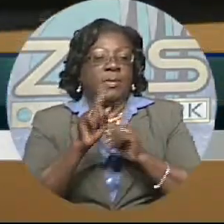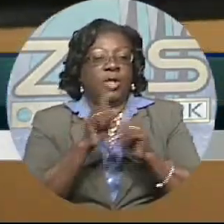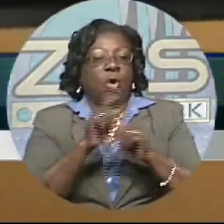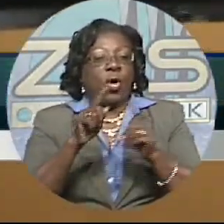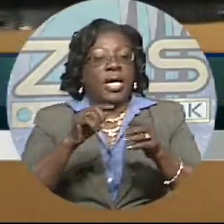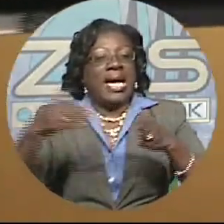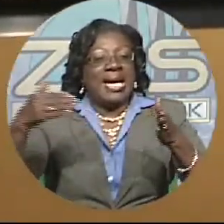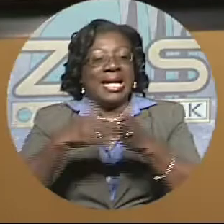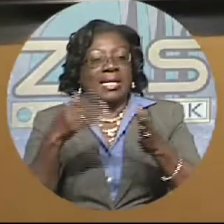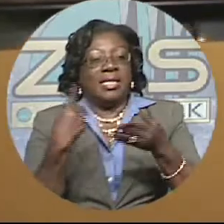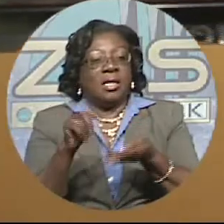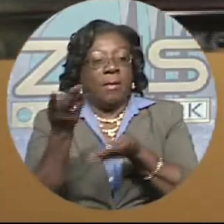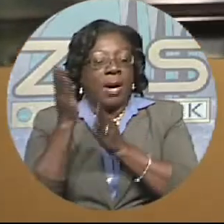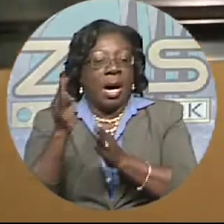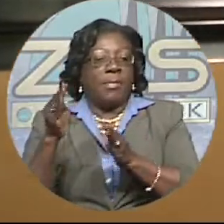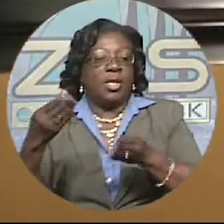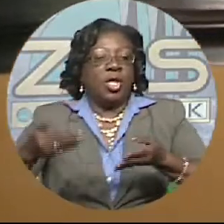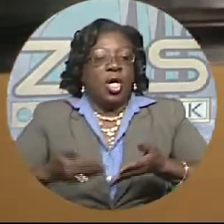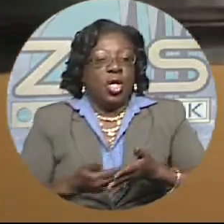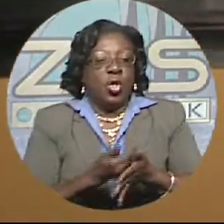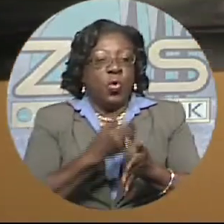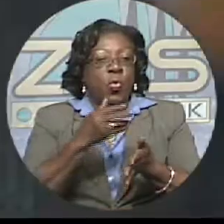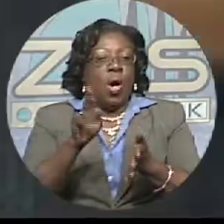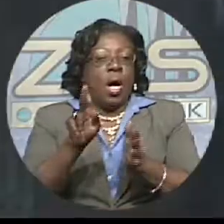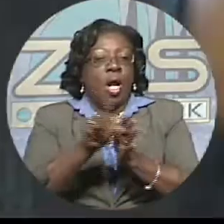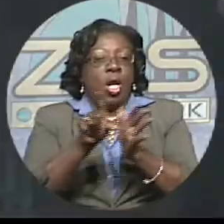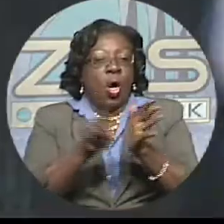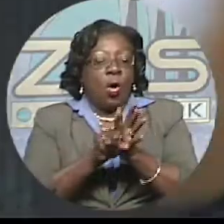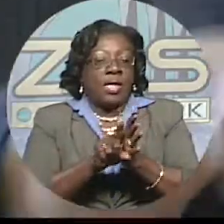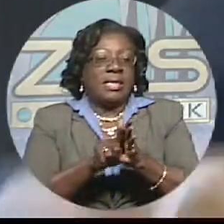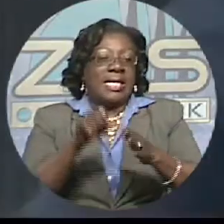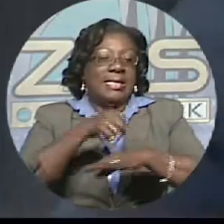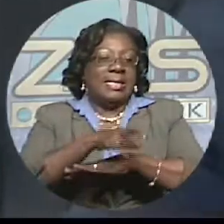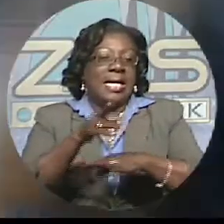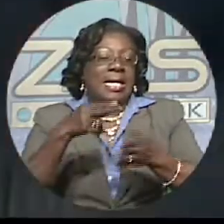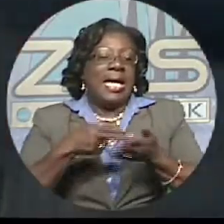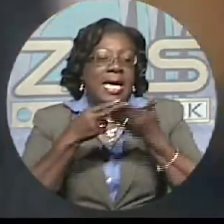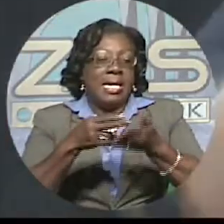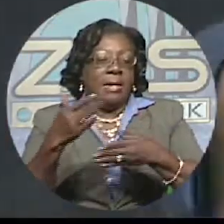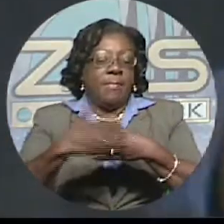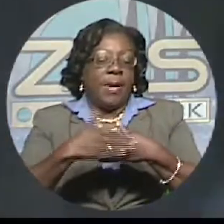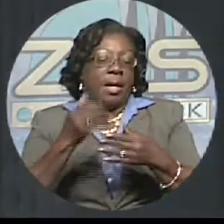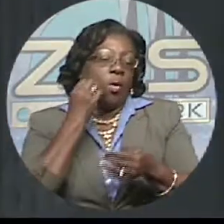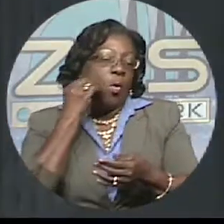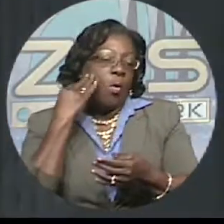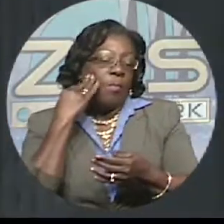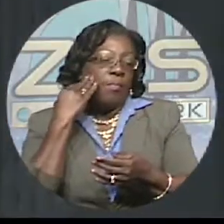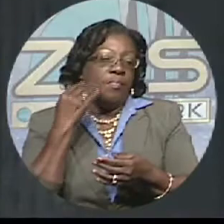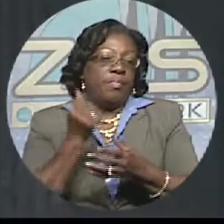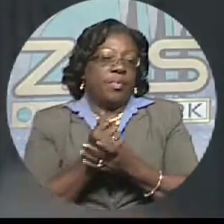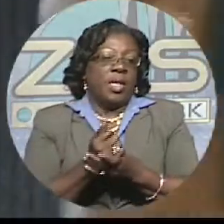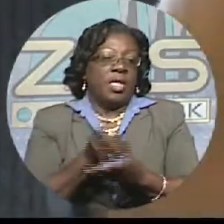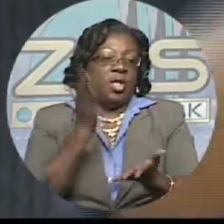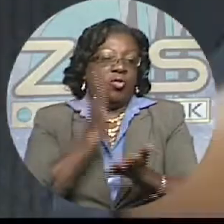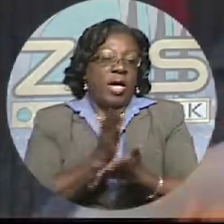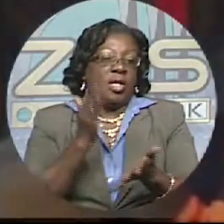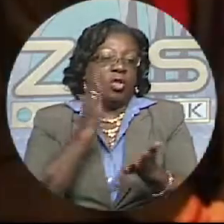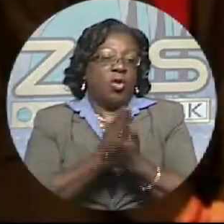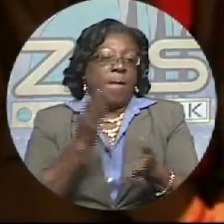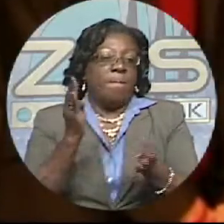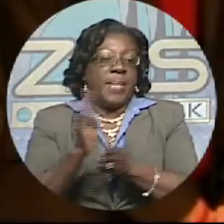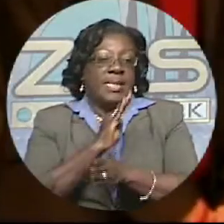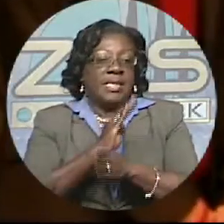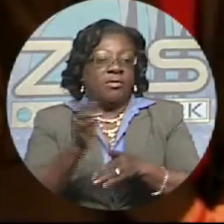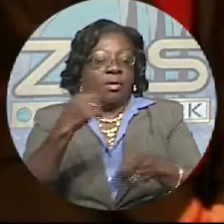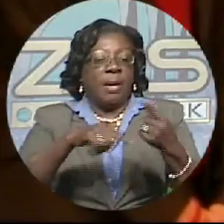protests against the Bahamas' new immigration policy, calling for a boycott of travel to this country in hopes of crippling the #1 industry.